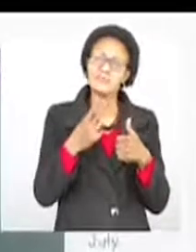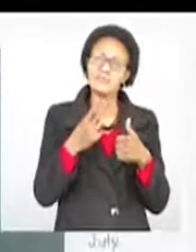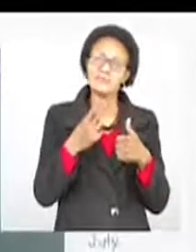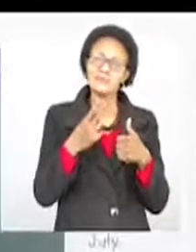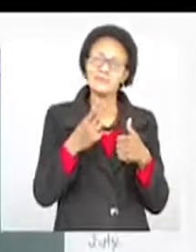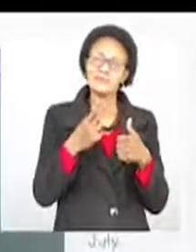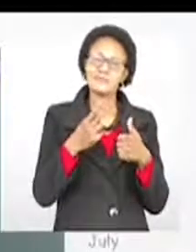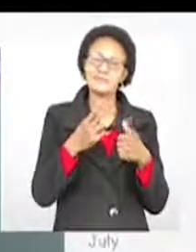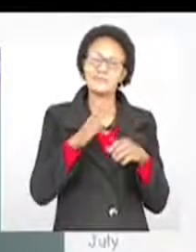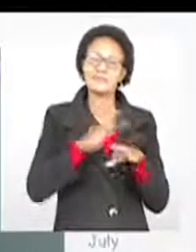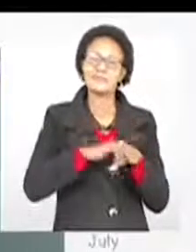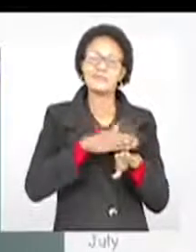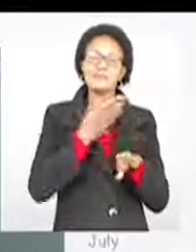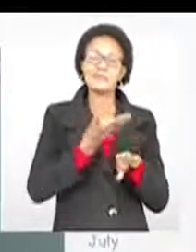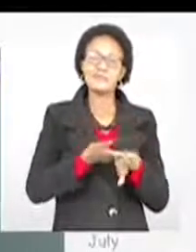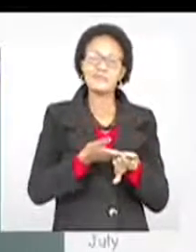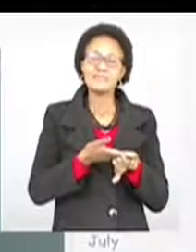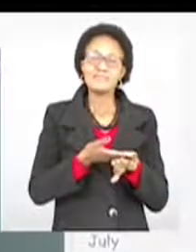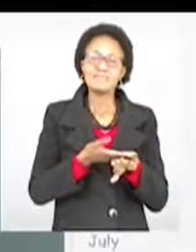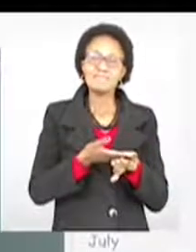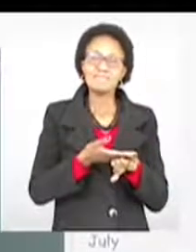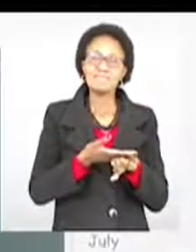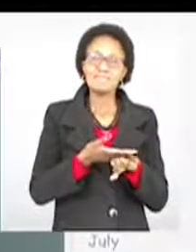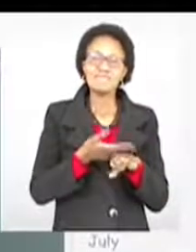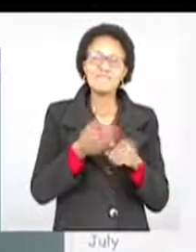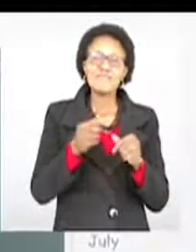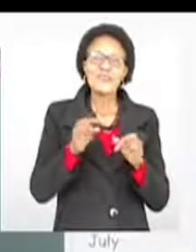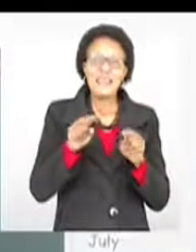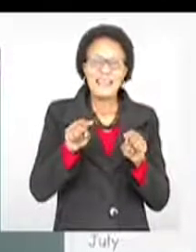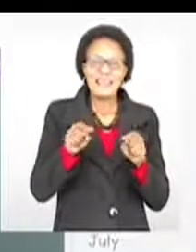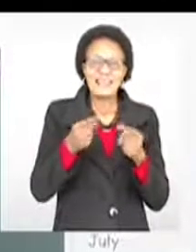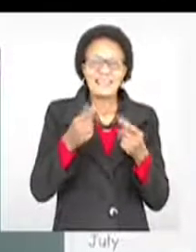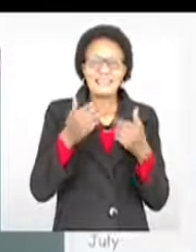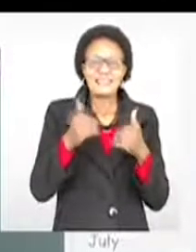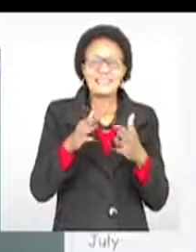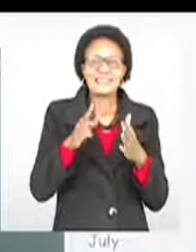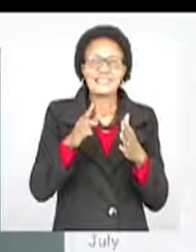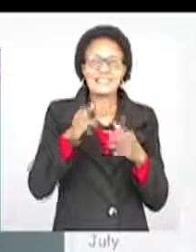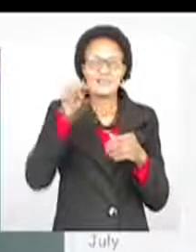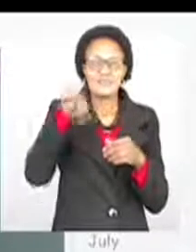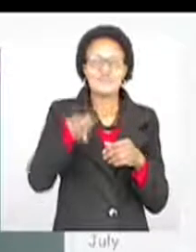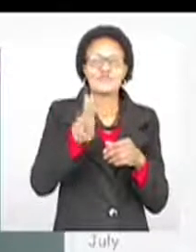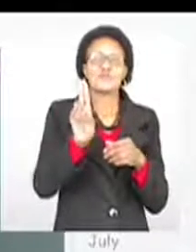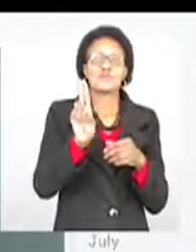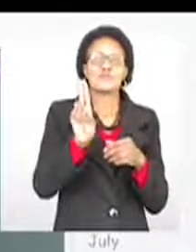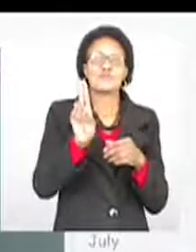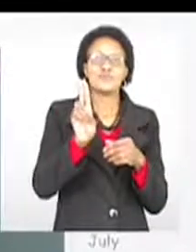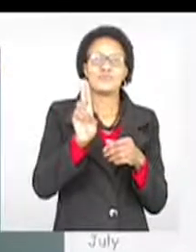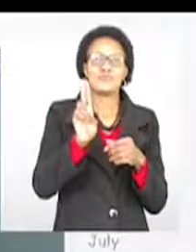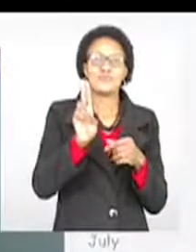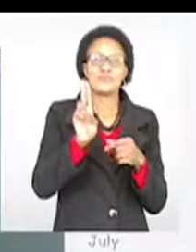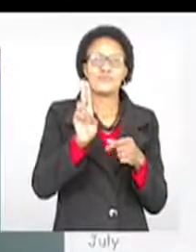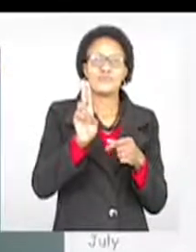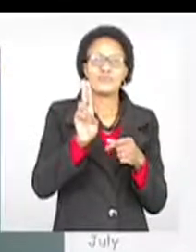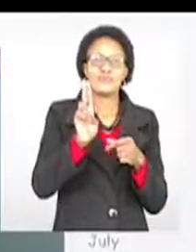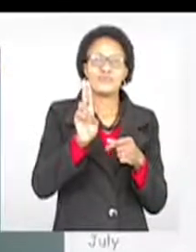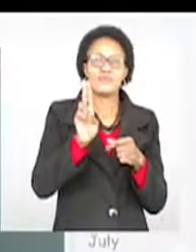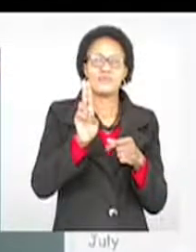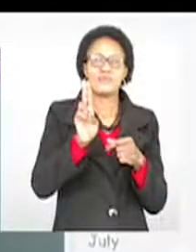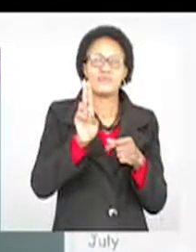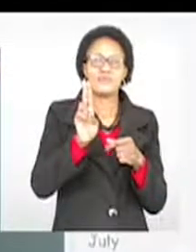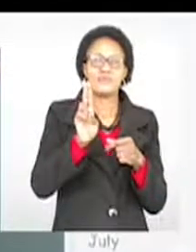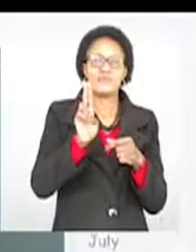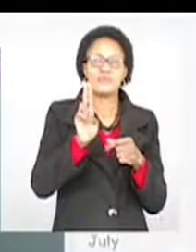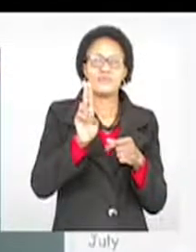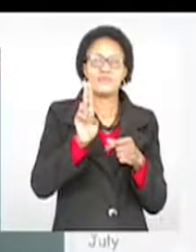I have a few things that start with the letter U and have U in them. But remember, we